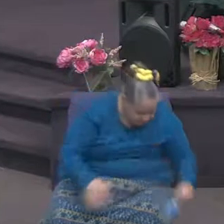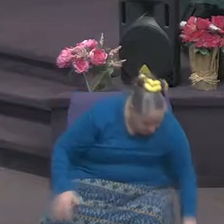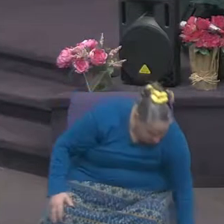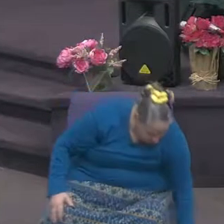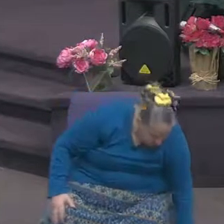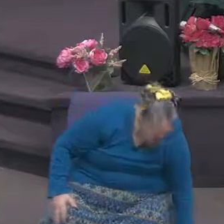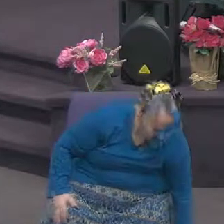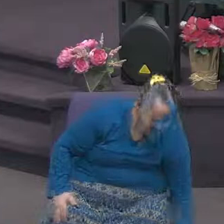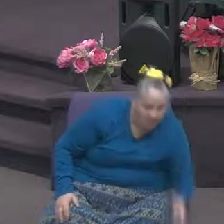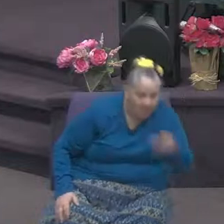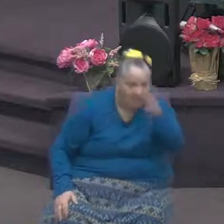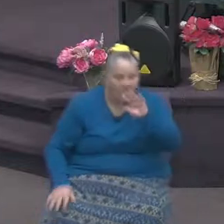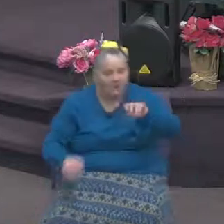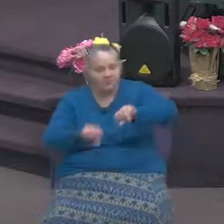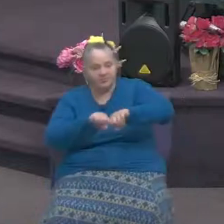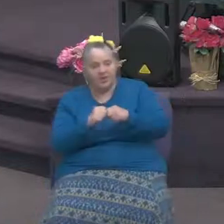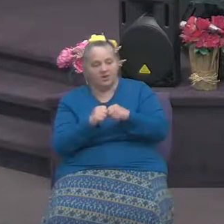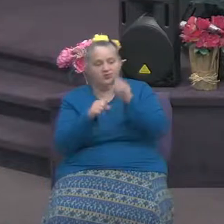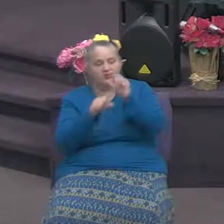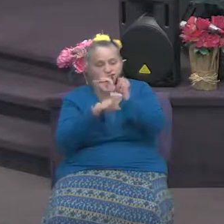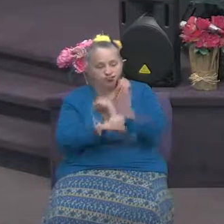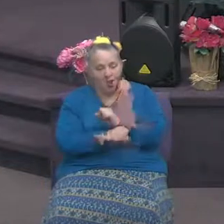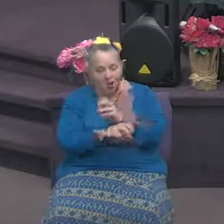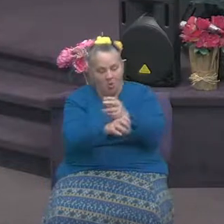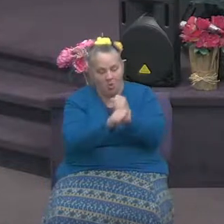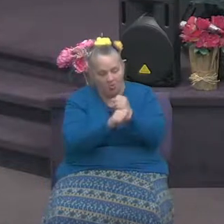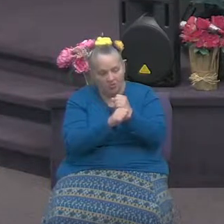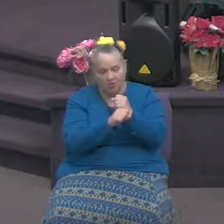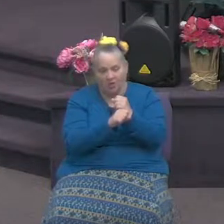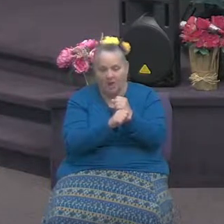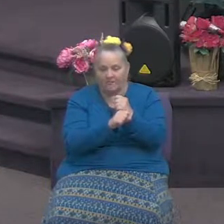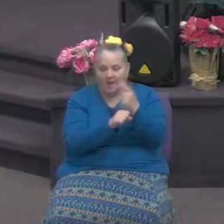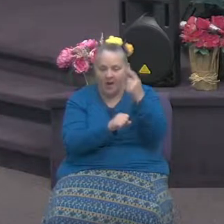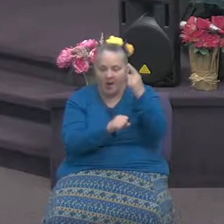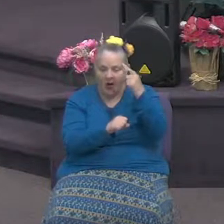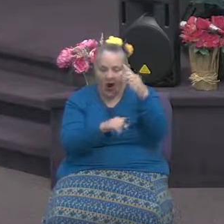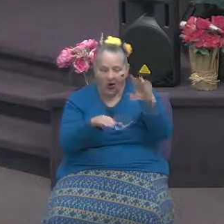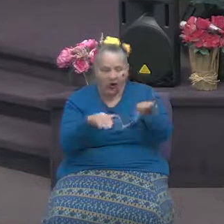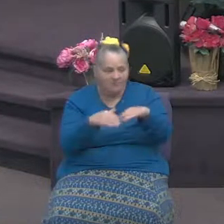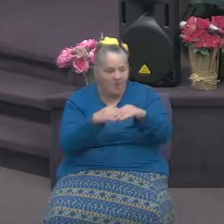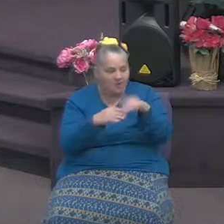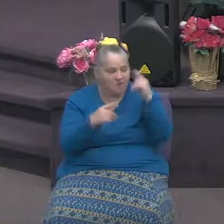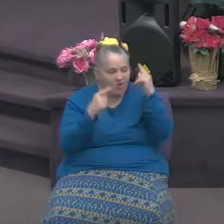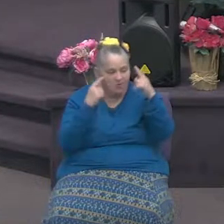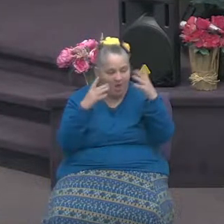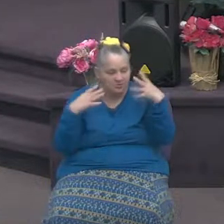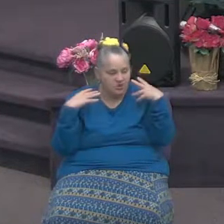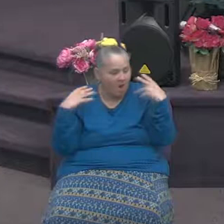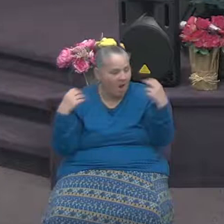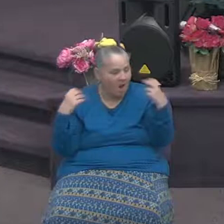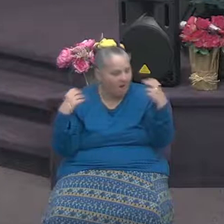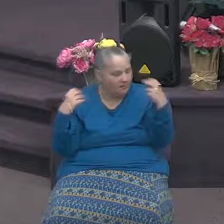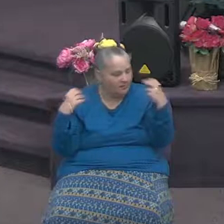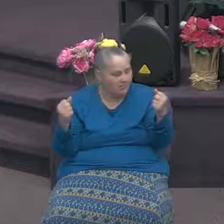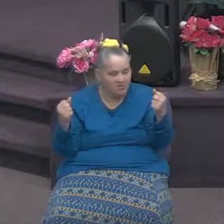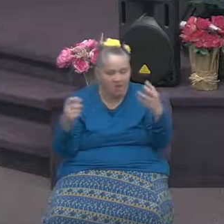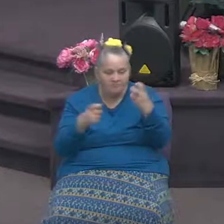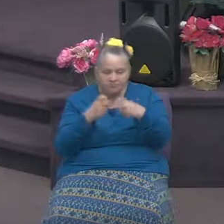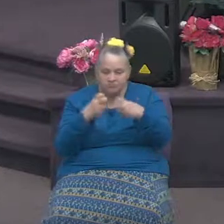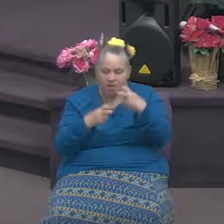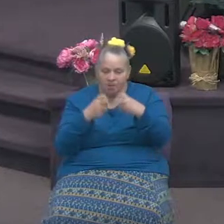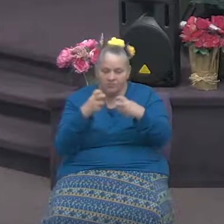marriage, over your children, over your mind, over your thoughts, over your health, over your